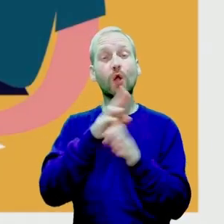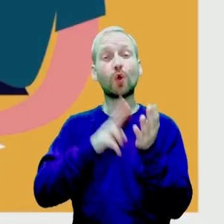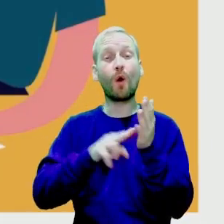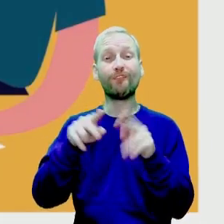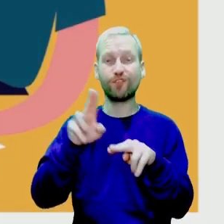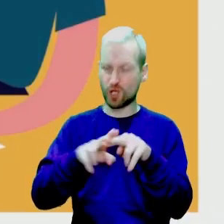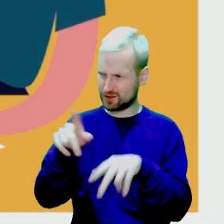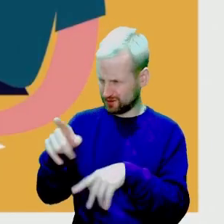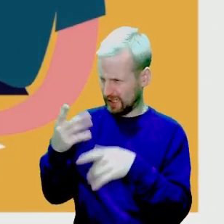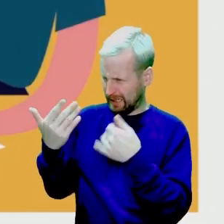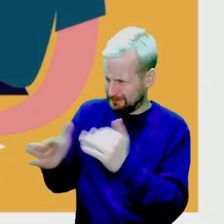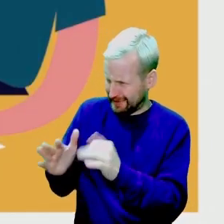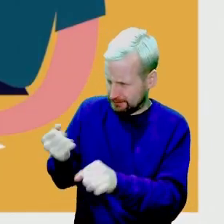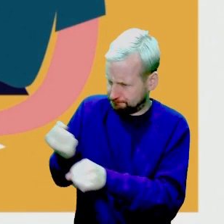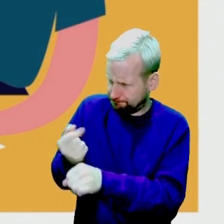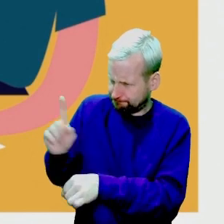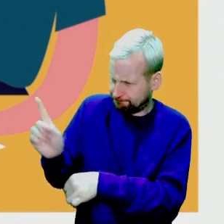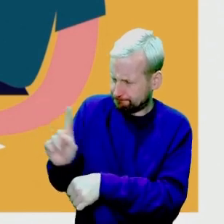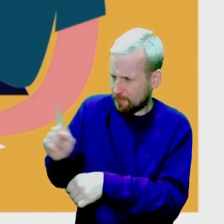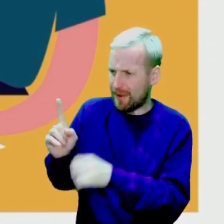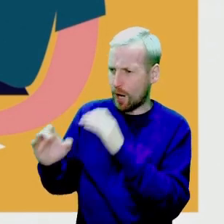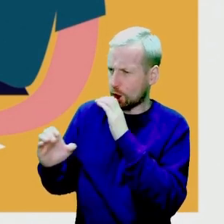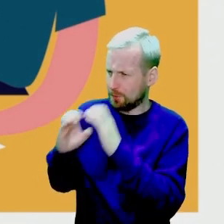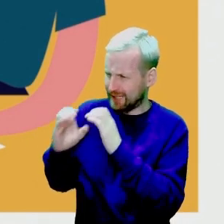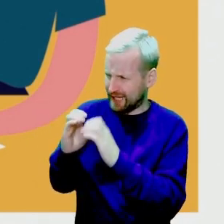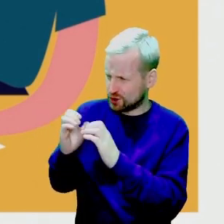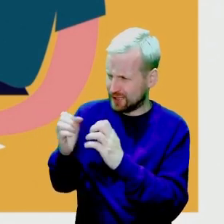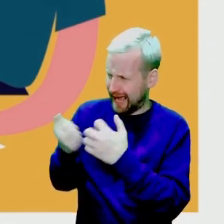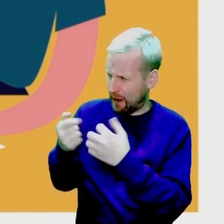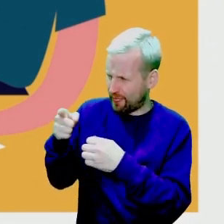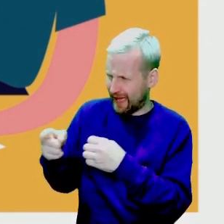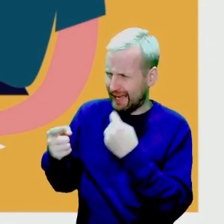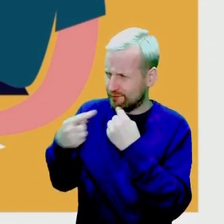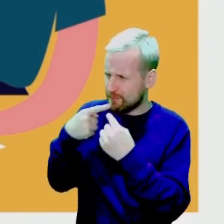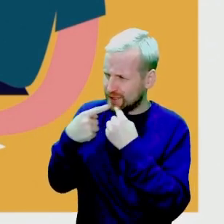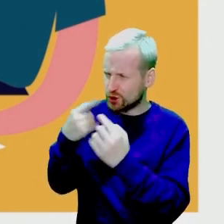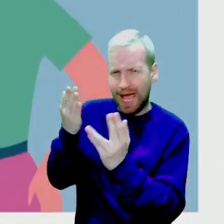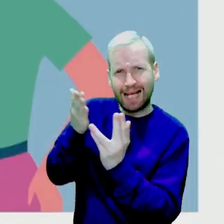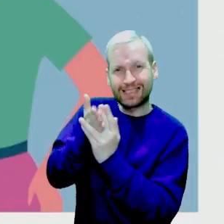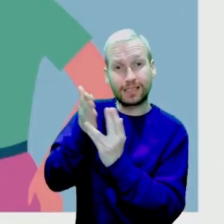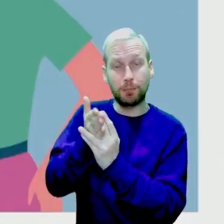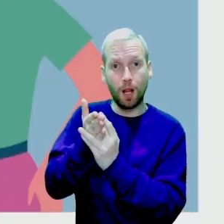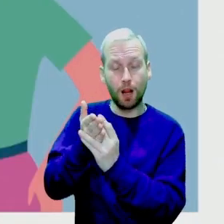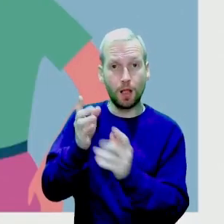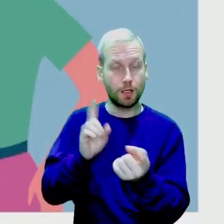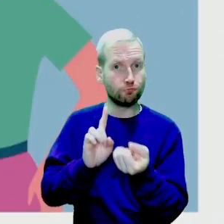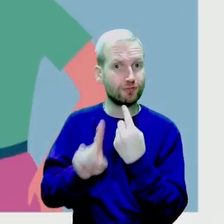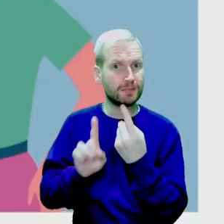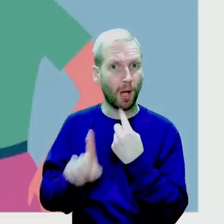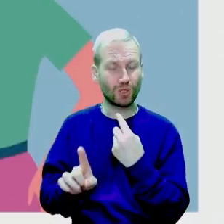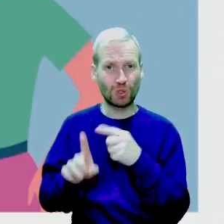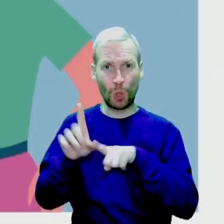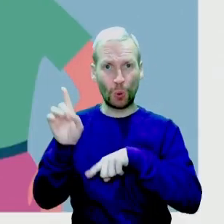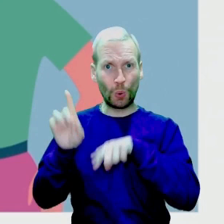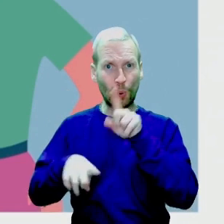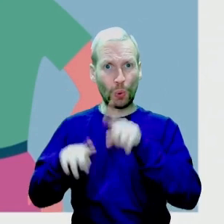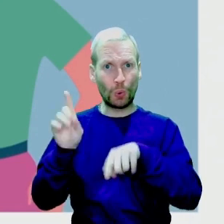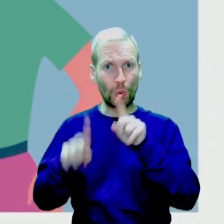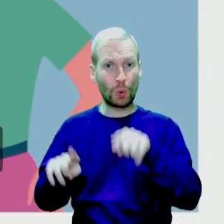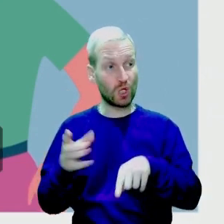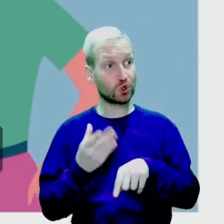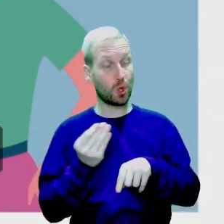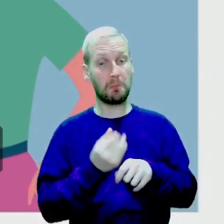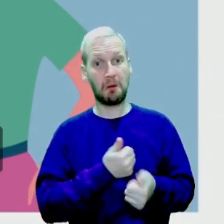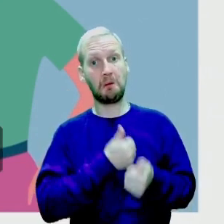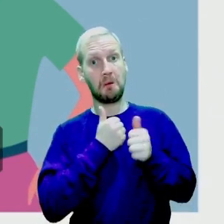the efforts they make to ensure their communications are accessible. The results varied, some doing a lot of work on it already, while